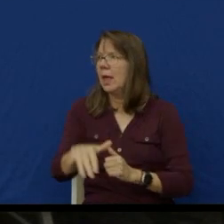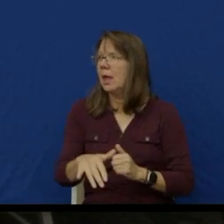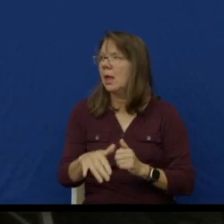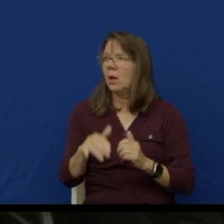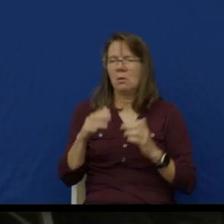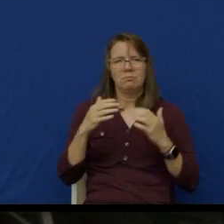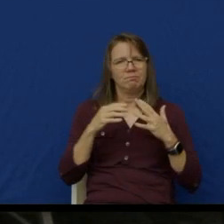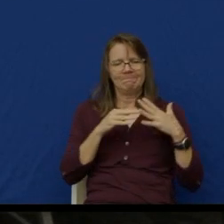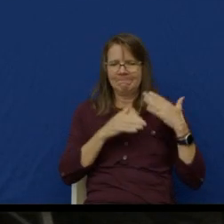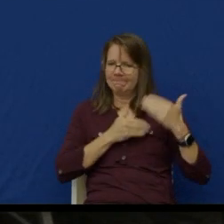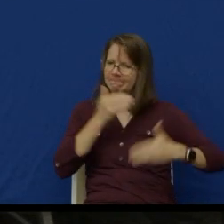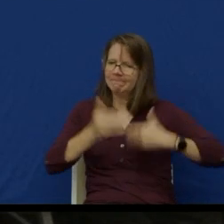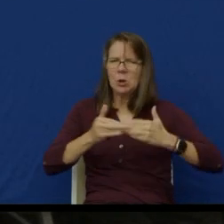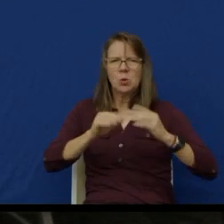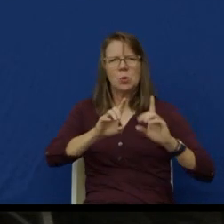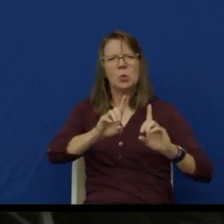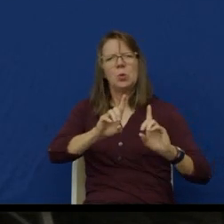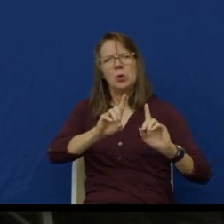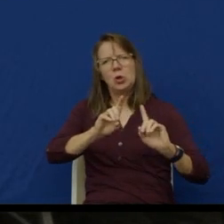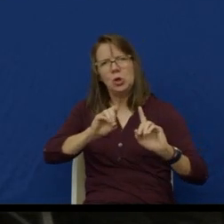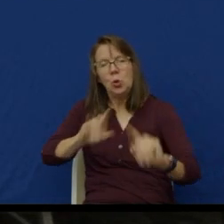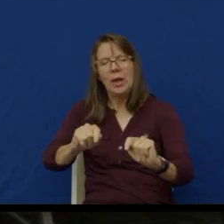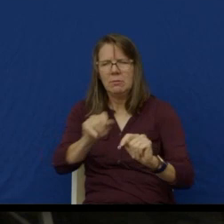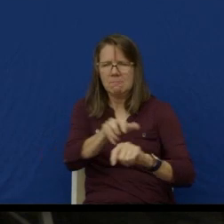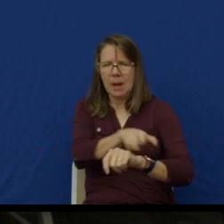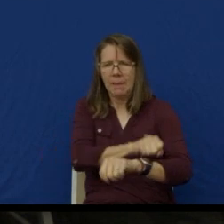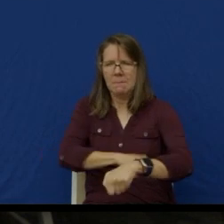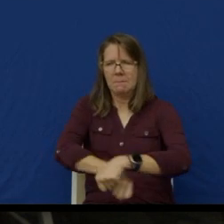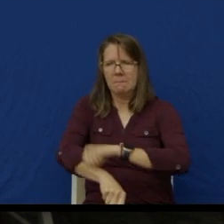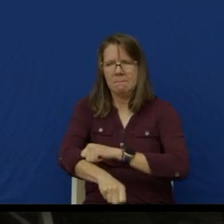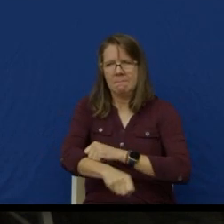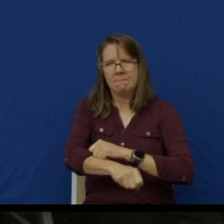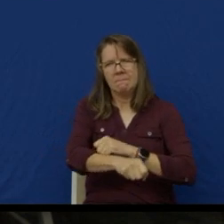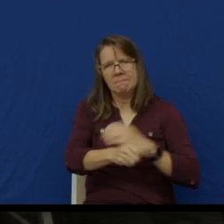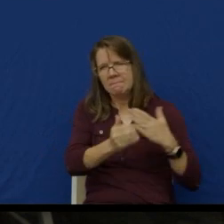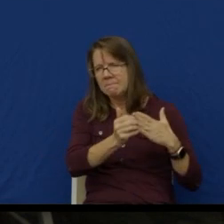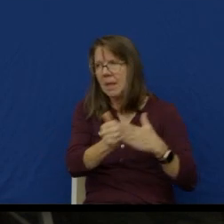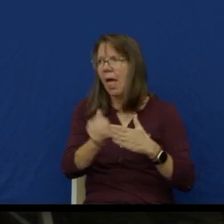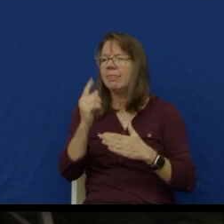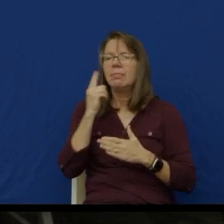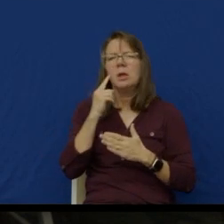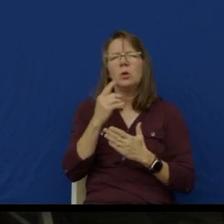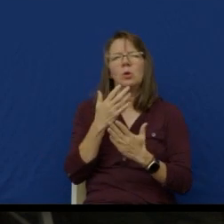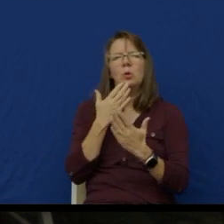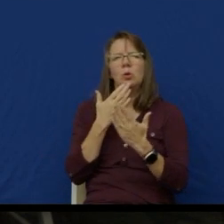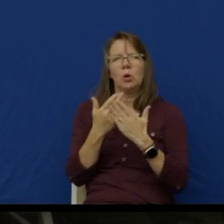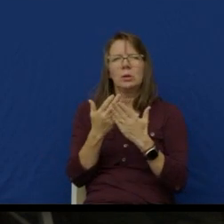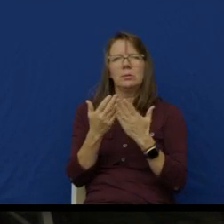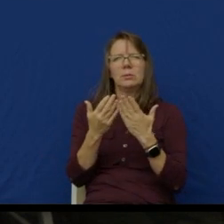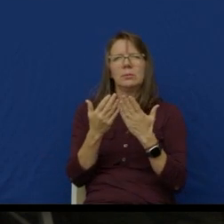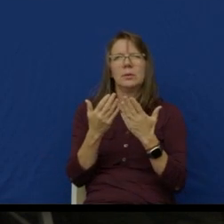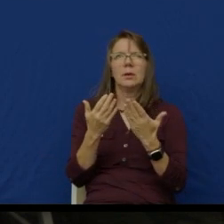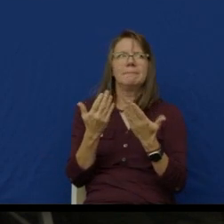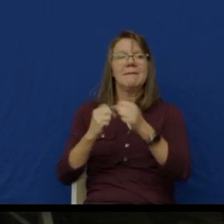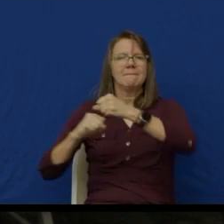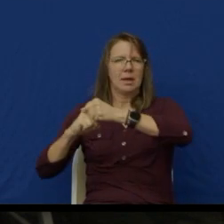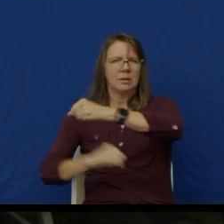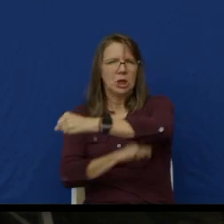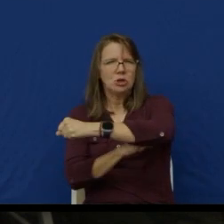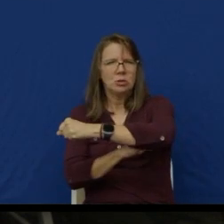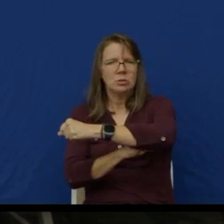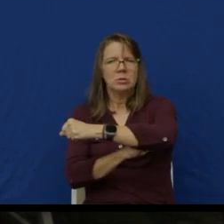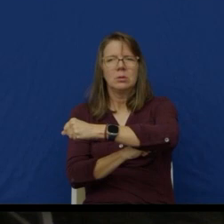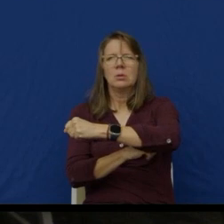implement this roadmap, and but it's a good thing going, and it gives us great foundation to continue for the